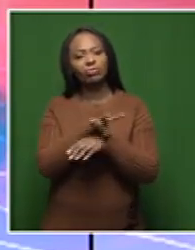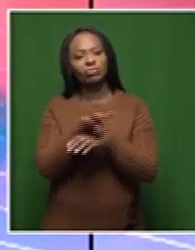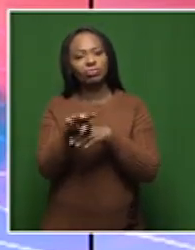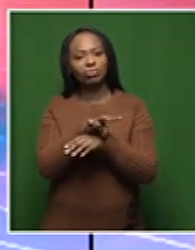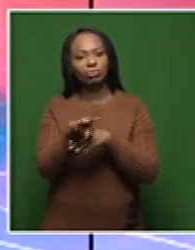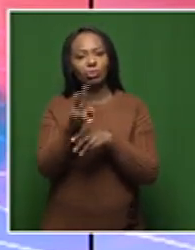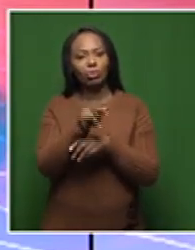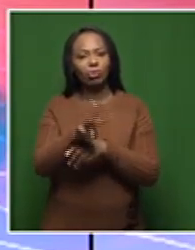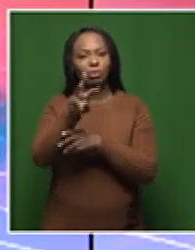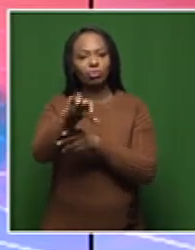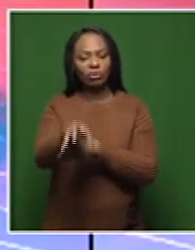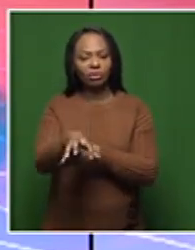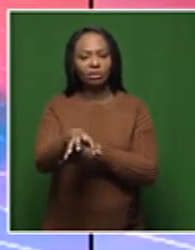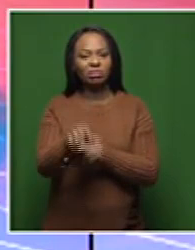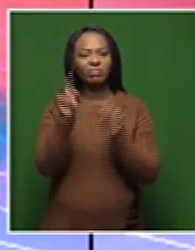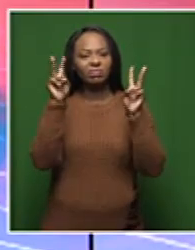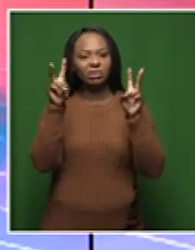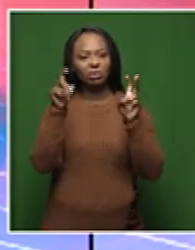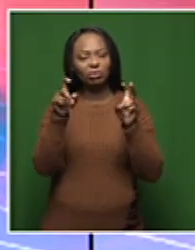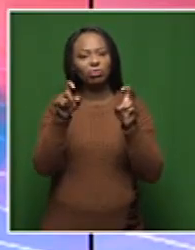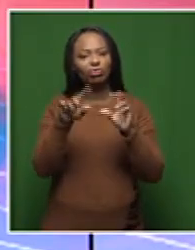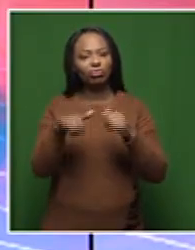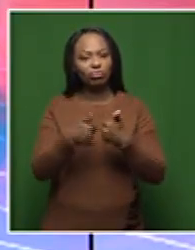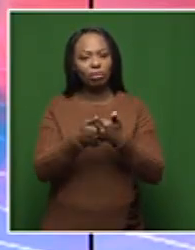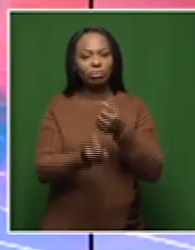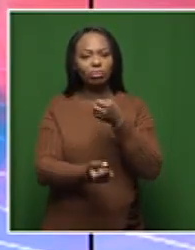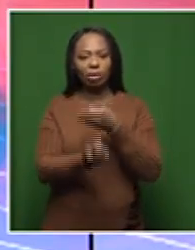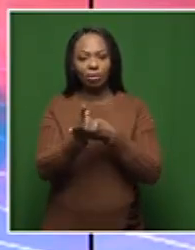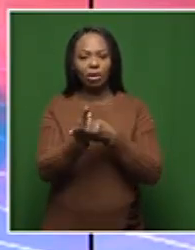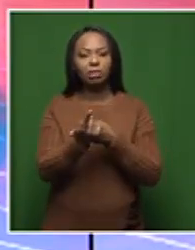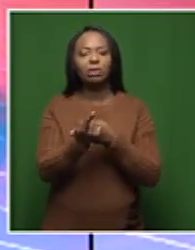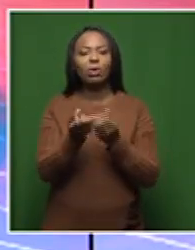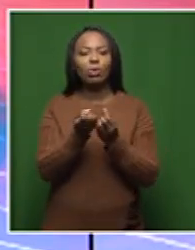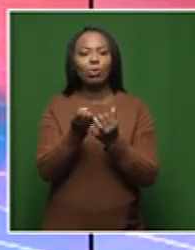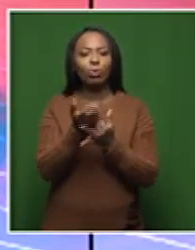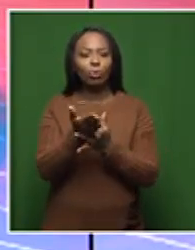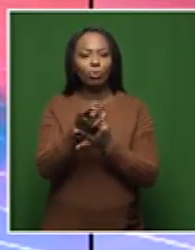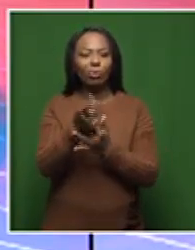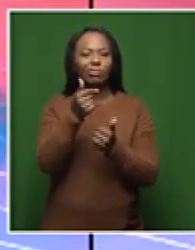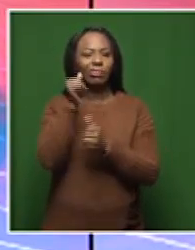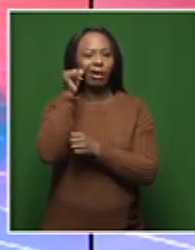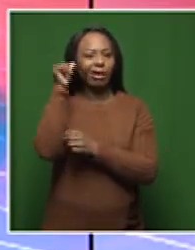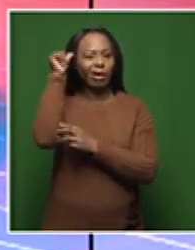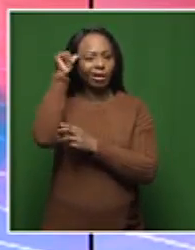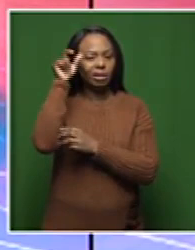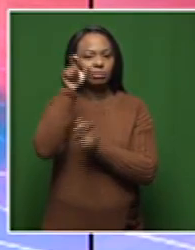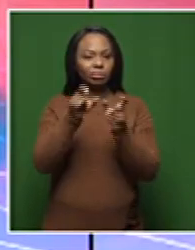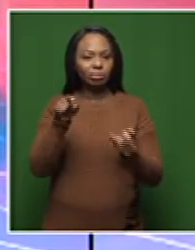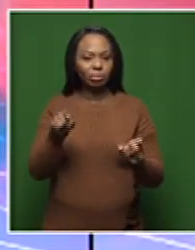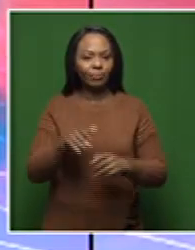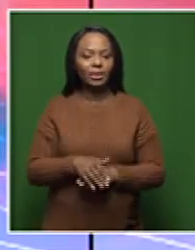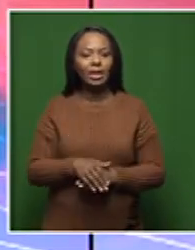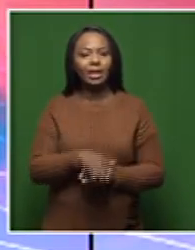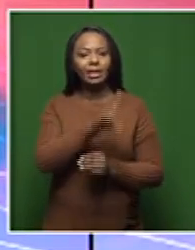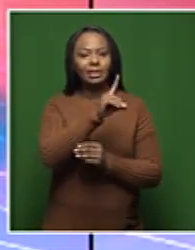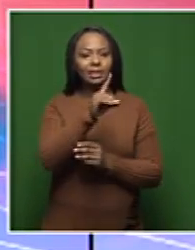the Northwest Province about logistical challenges that are being faced by some of the elderly there. We then speak to the Deputy